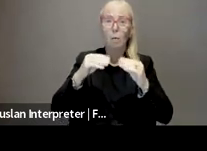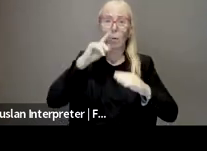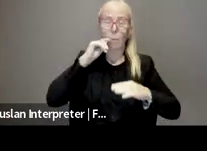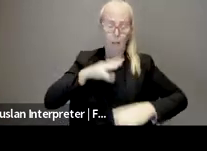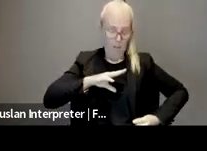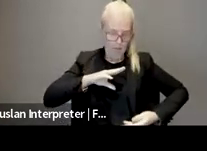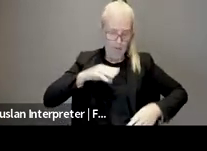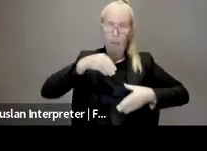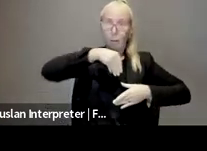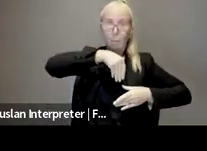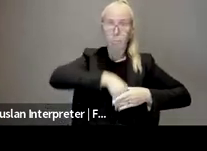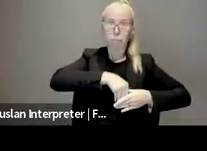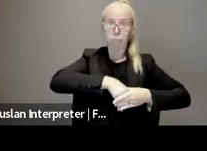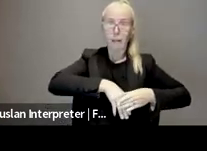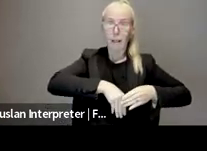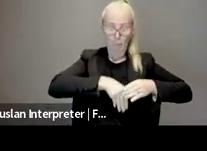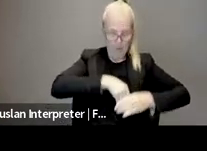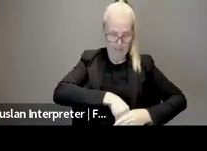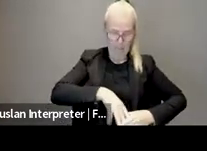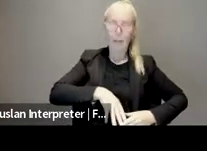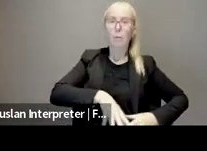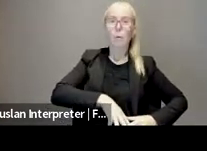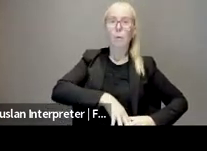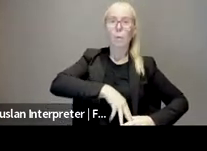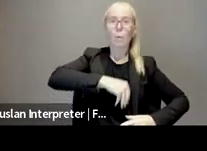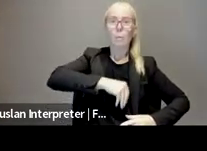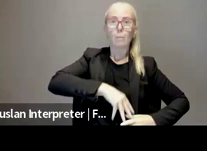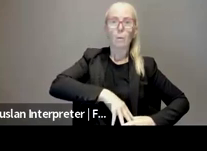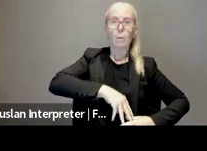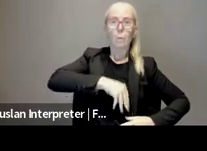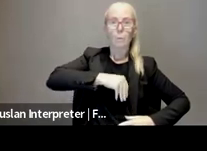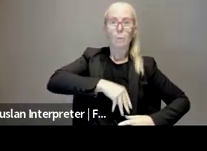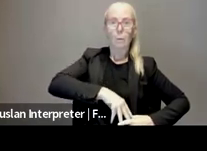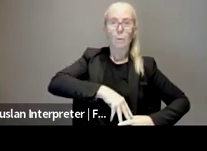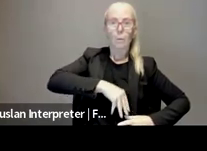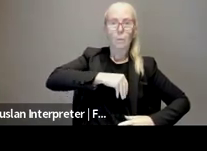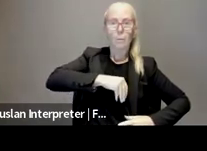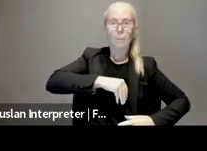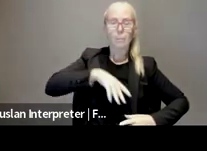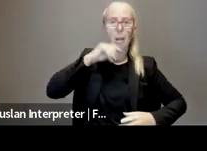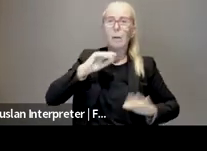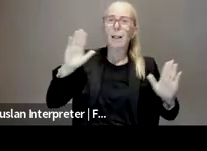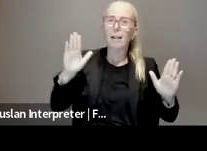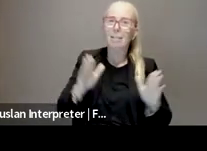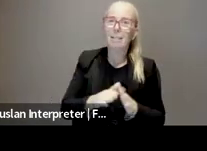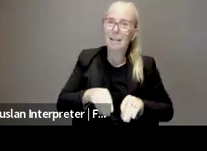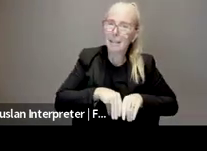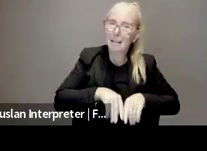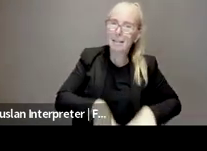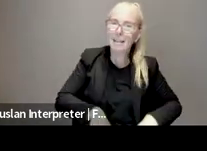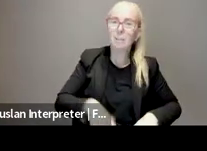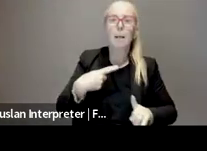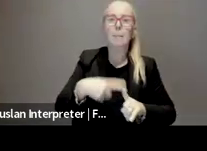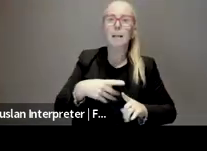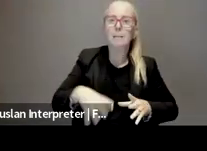voiced by those with stomas by minimising leakage while also neutralising odours, aiming to restore the confidence and freedom